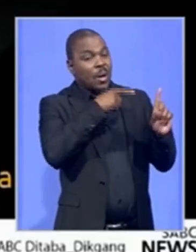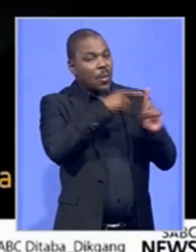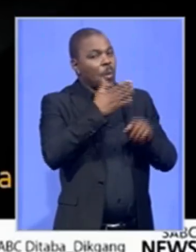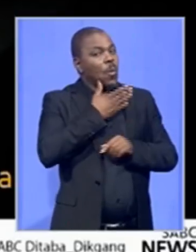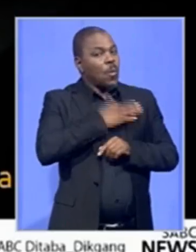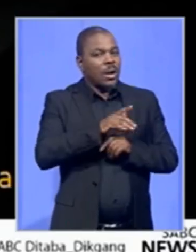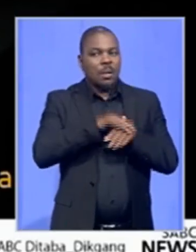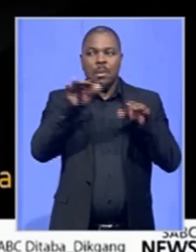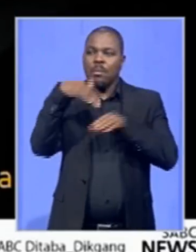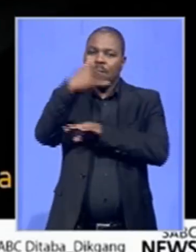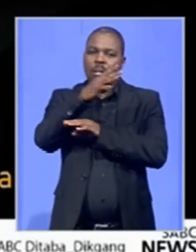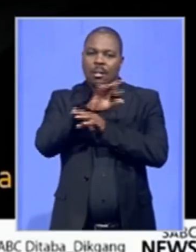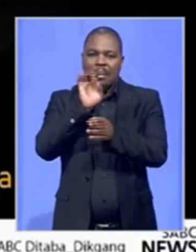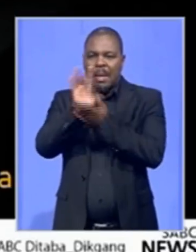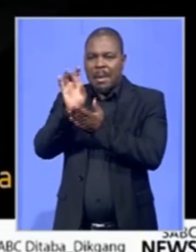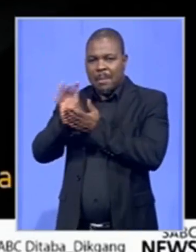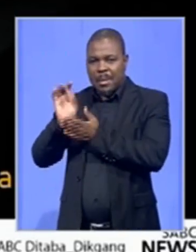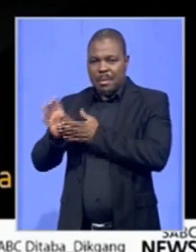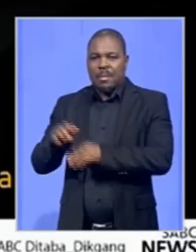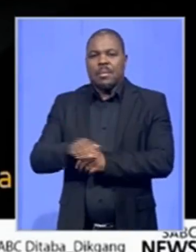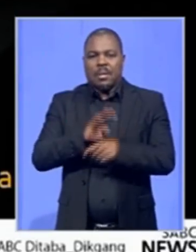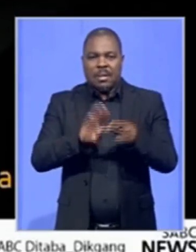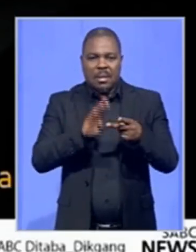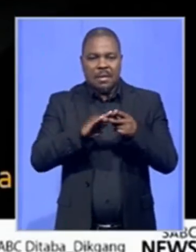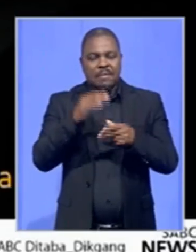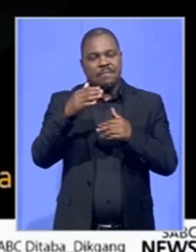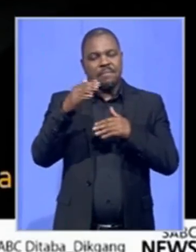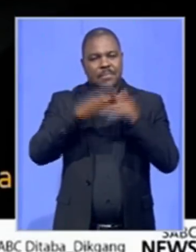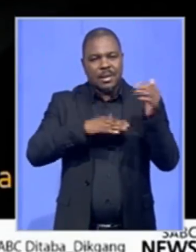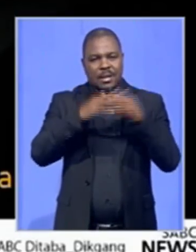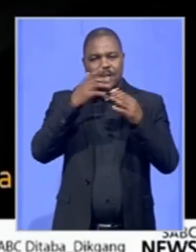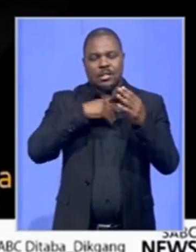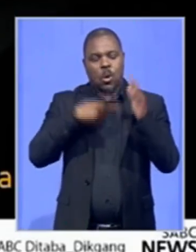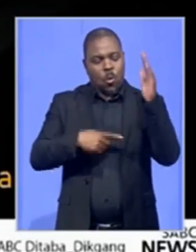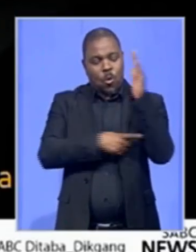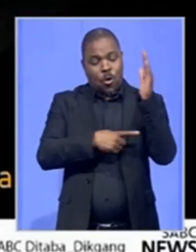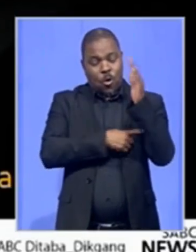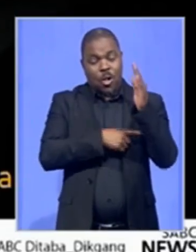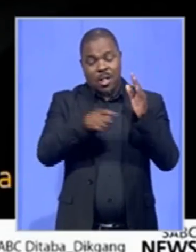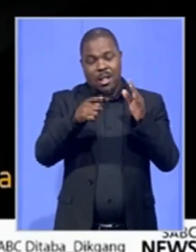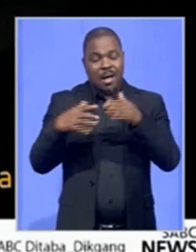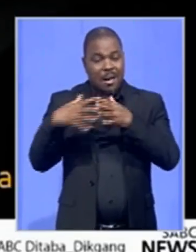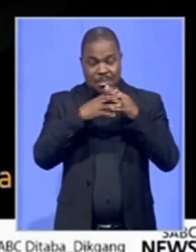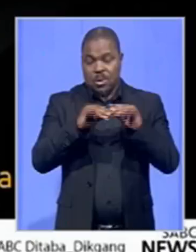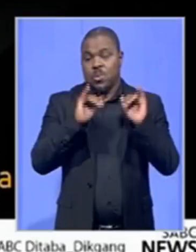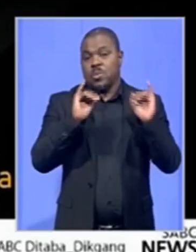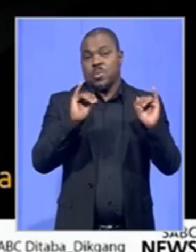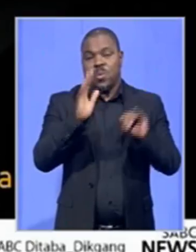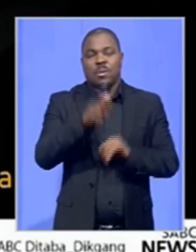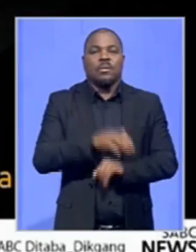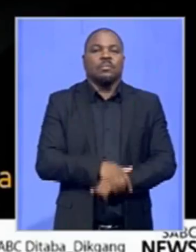raka bafaladi, o thoma ka go aga leboto go tlo ba boima ka Amerika.